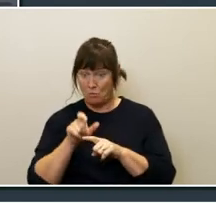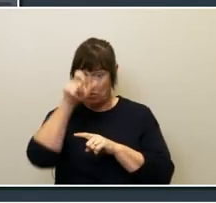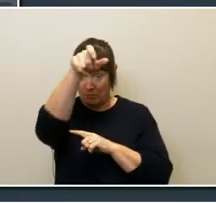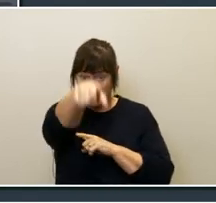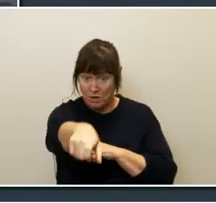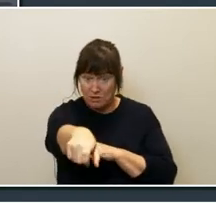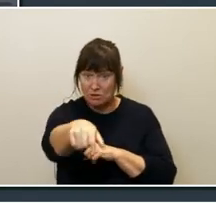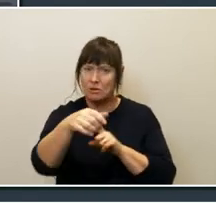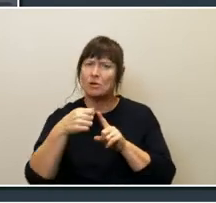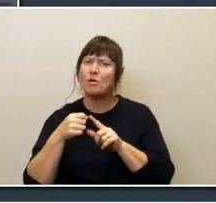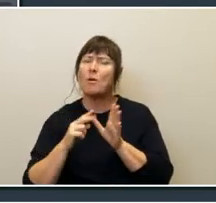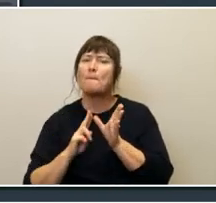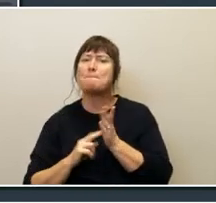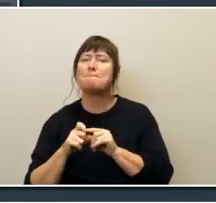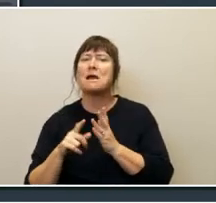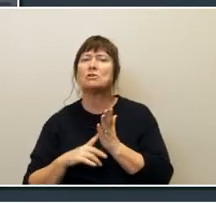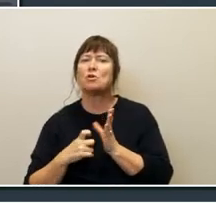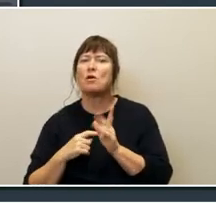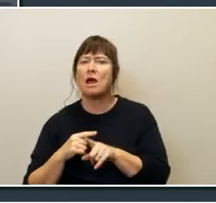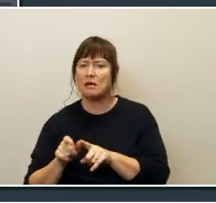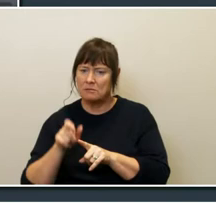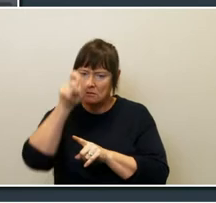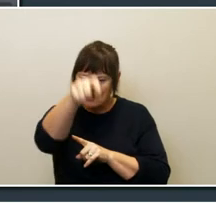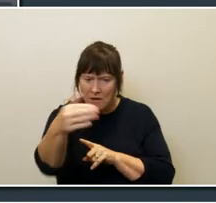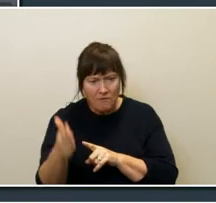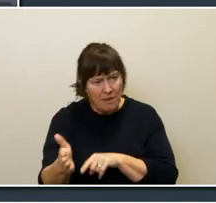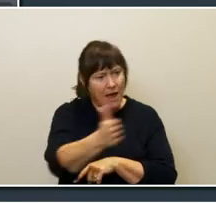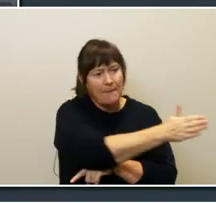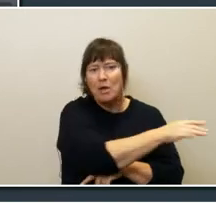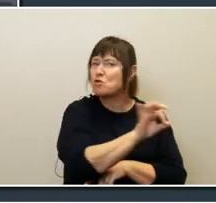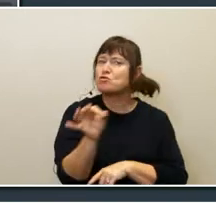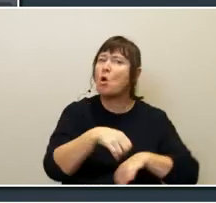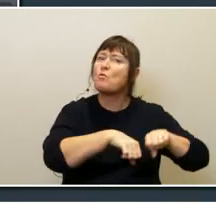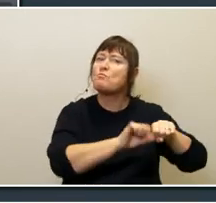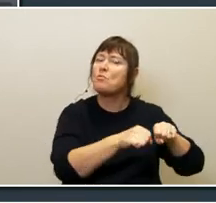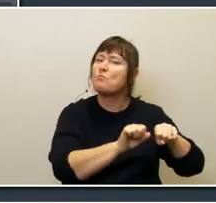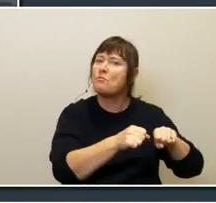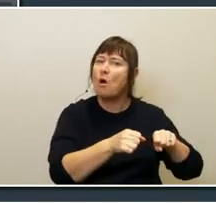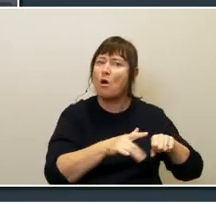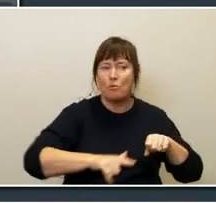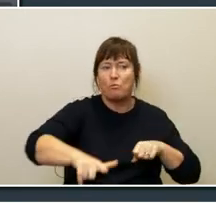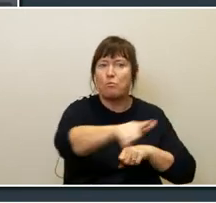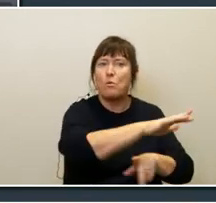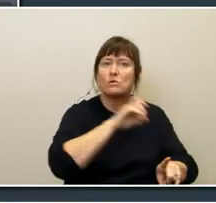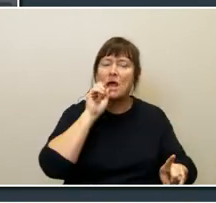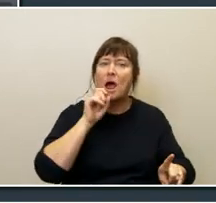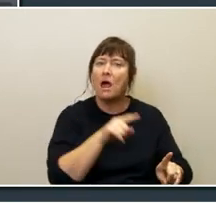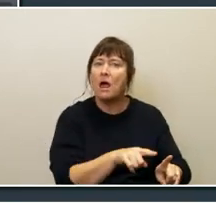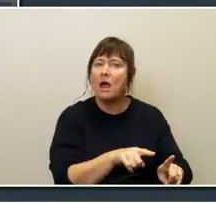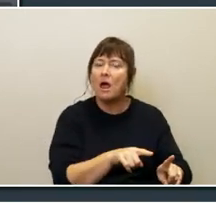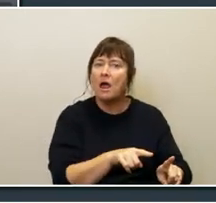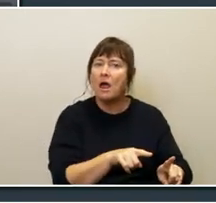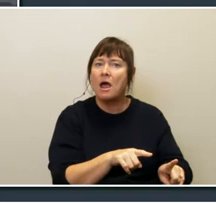over the Pandora, the road, the Miani Key, What I hear there is perhaps